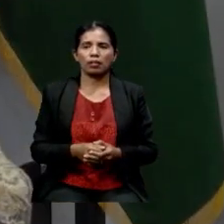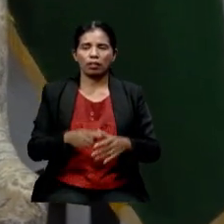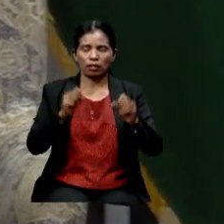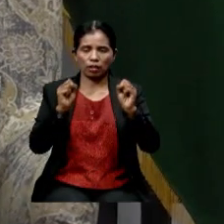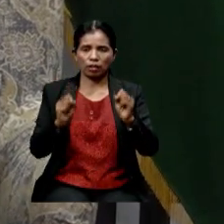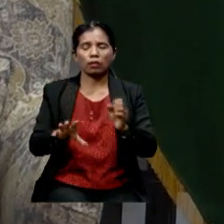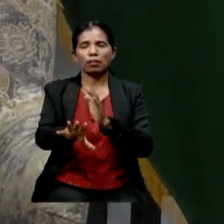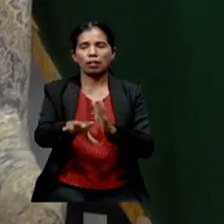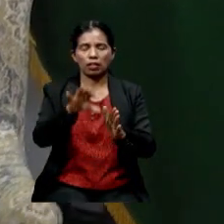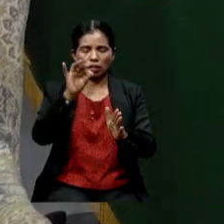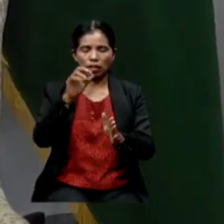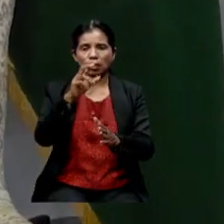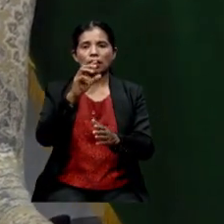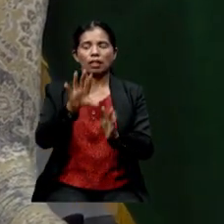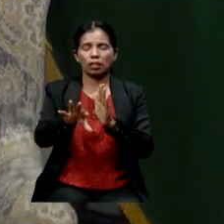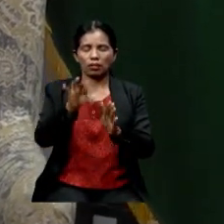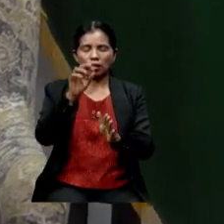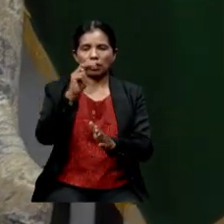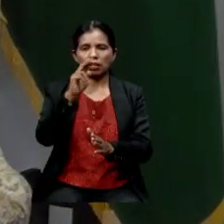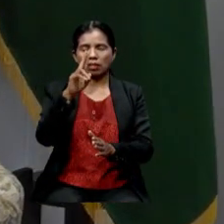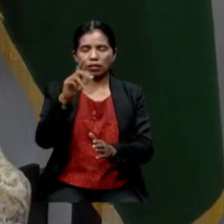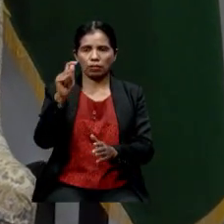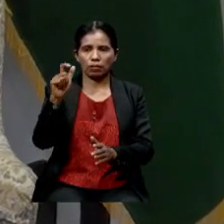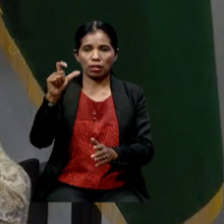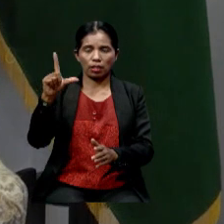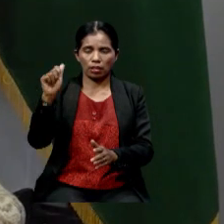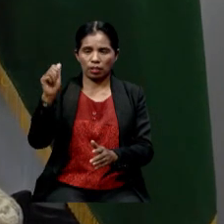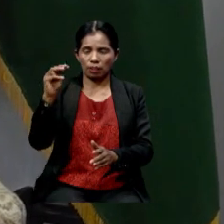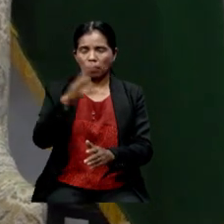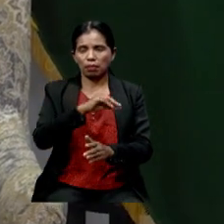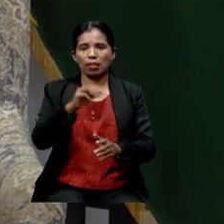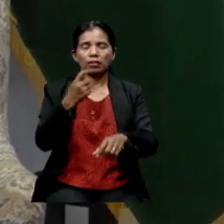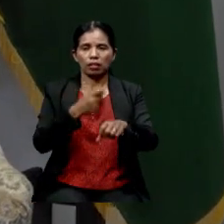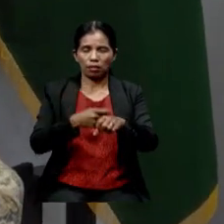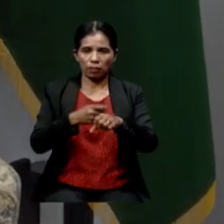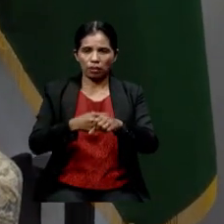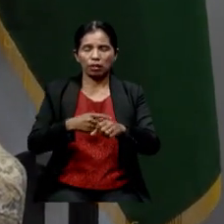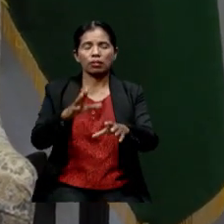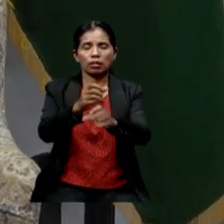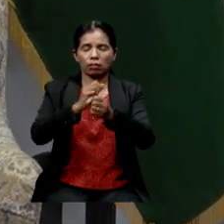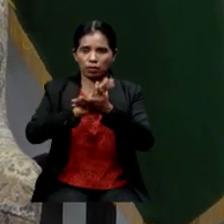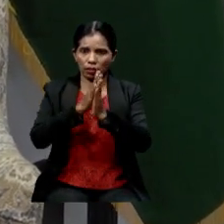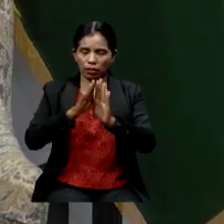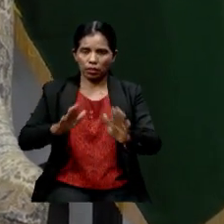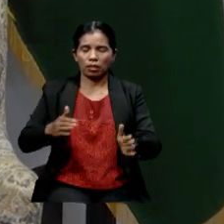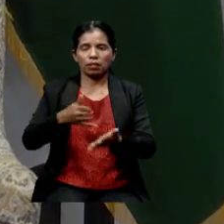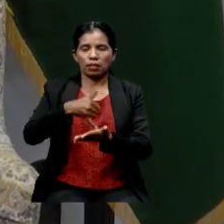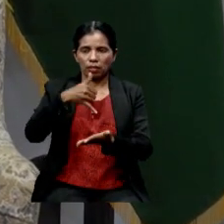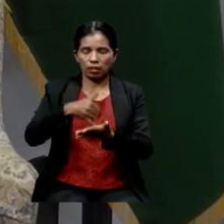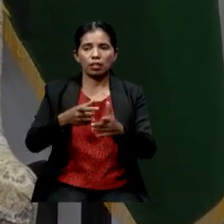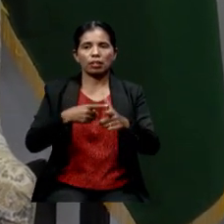nominated Nahdlatul Ulama to have Nobel Prize together with Muhammadiyah. And then after that,